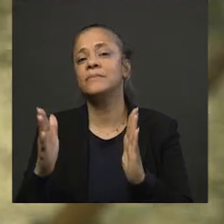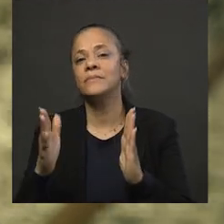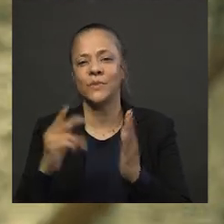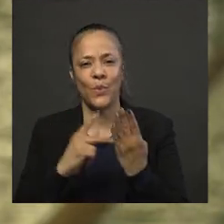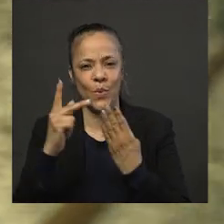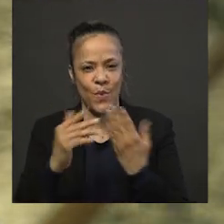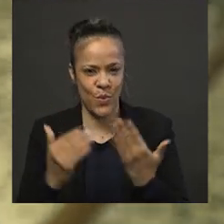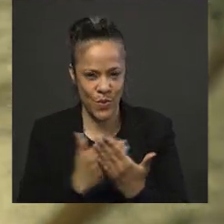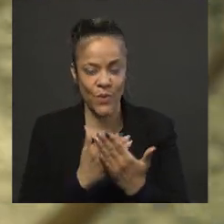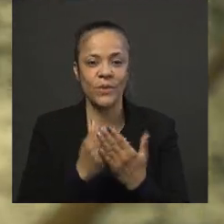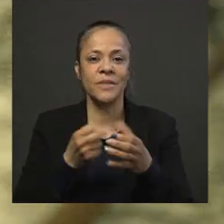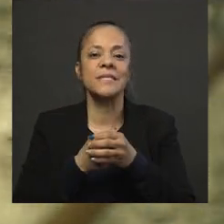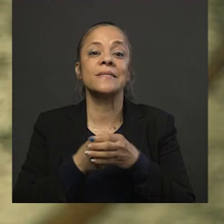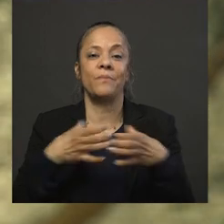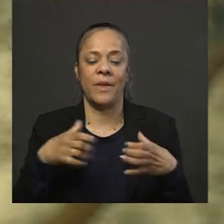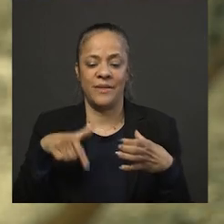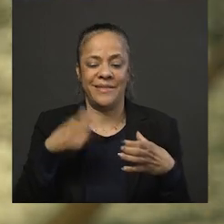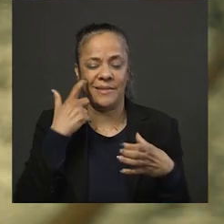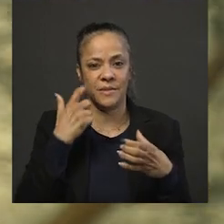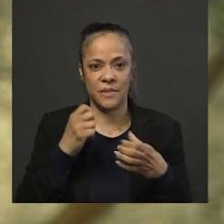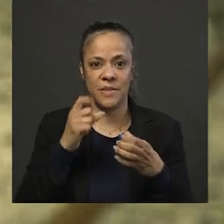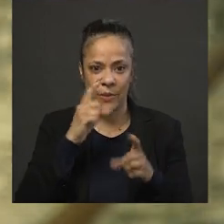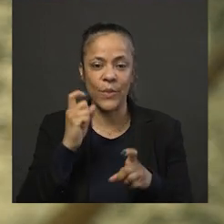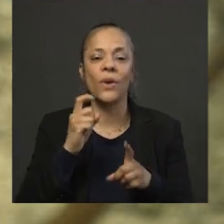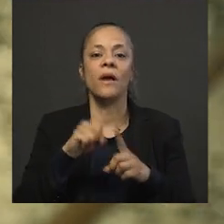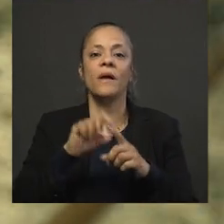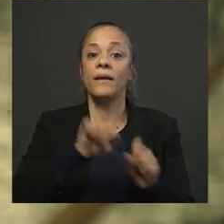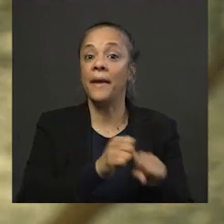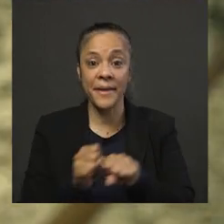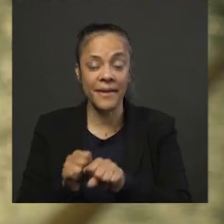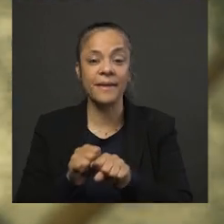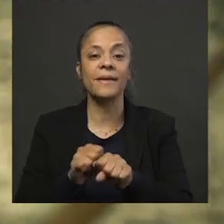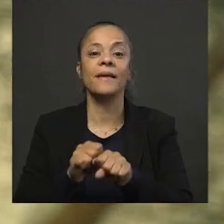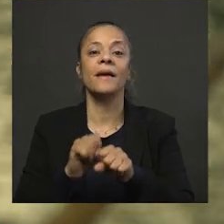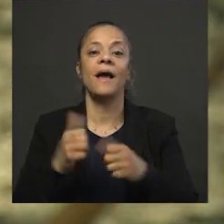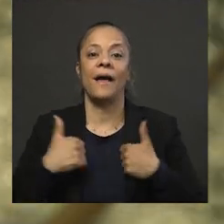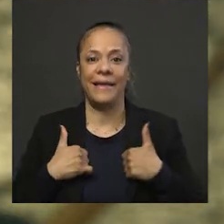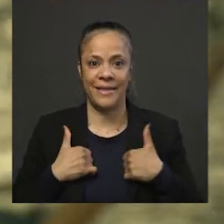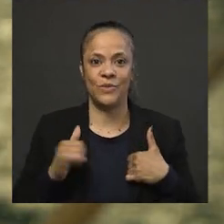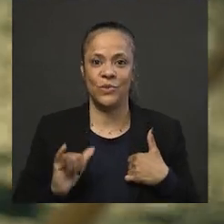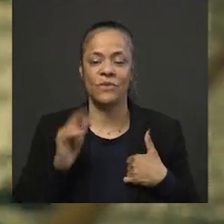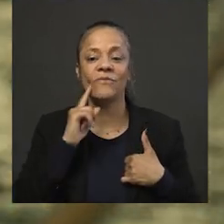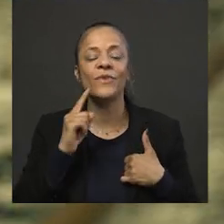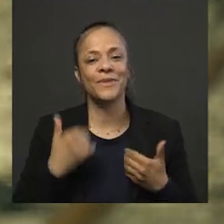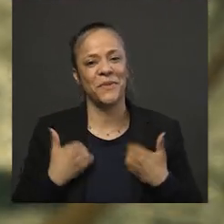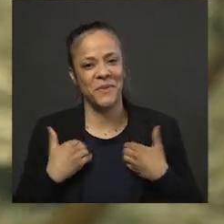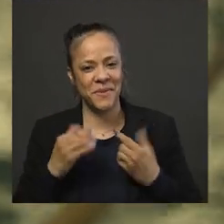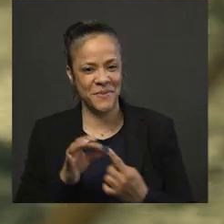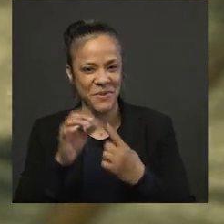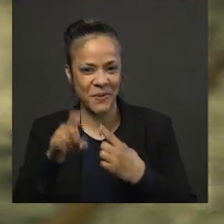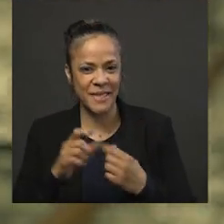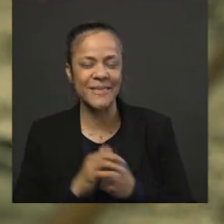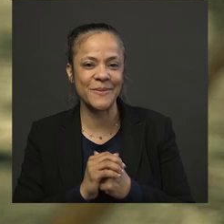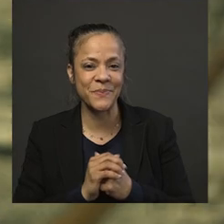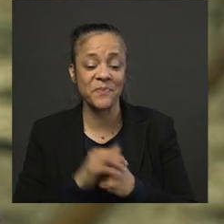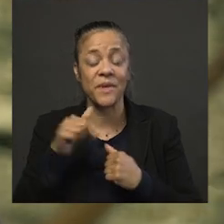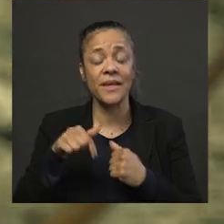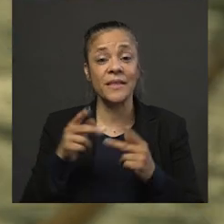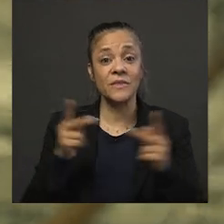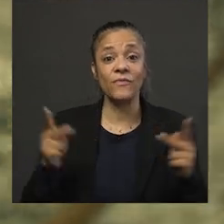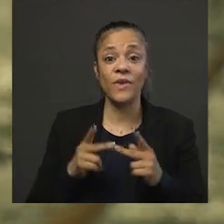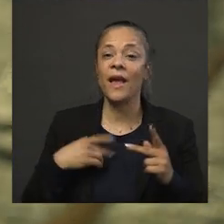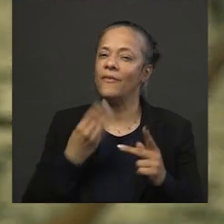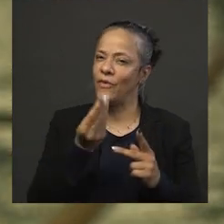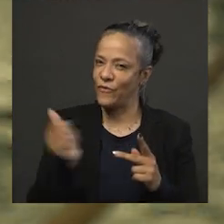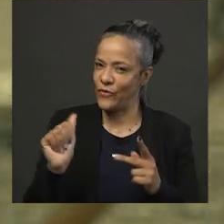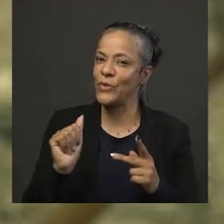all-in program and expanded this past summer to include kayaking and hiking programs for our youth with special needs. When it comes to our facilities, there's a